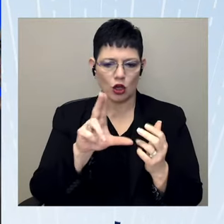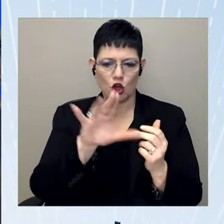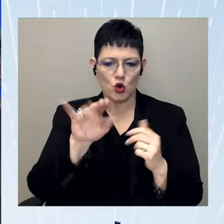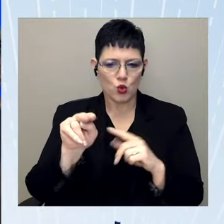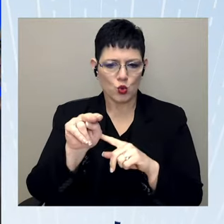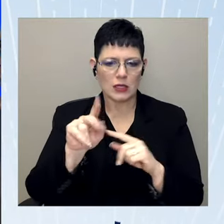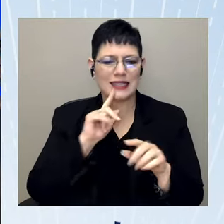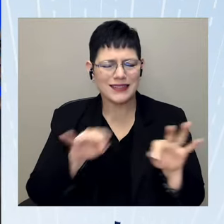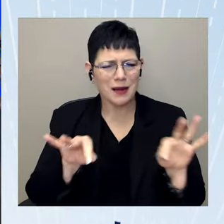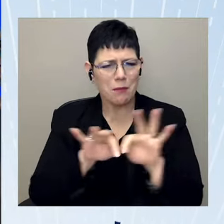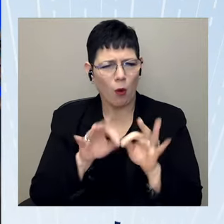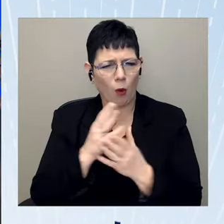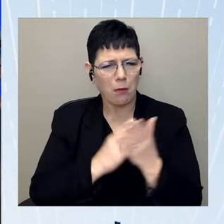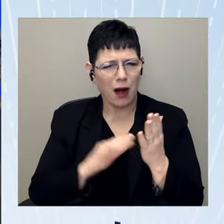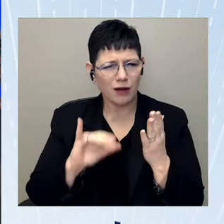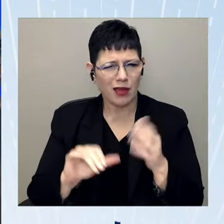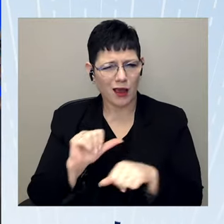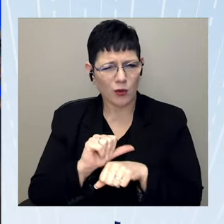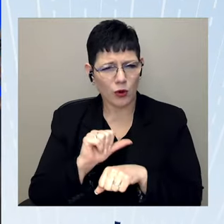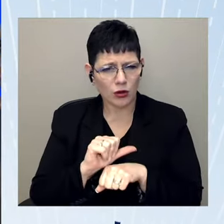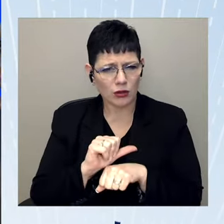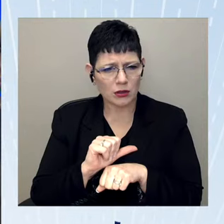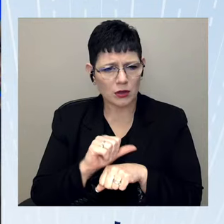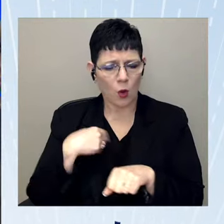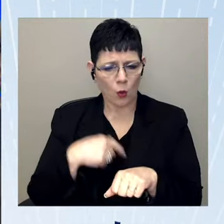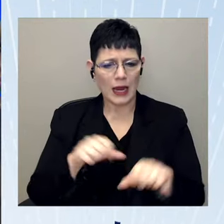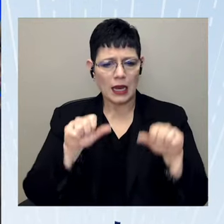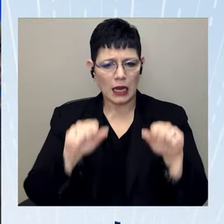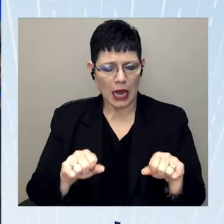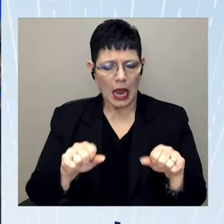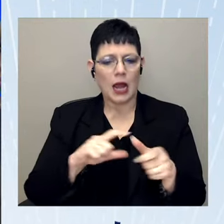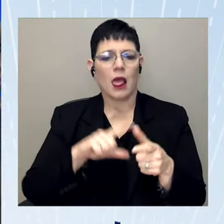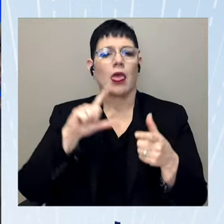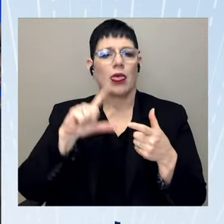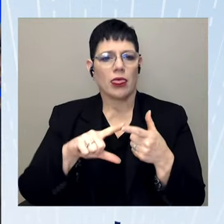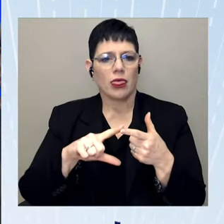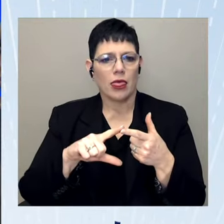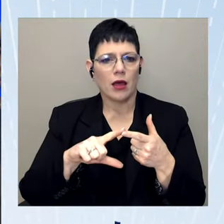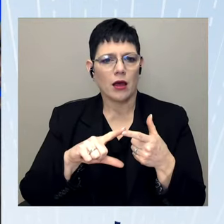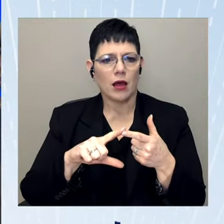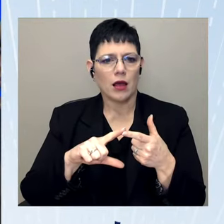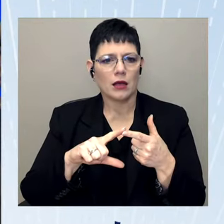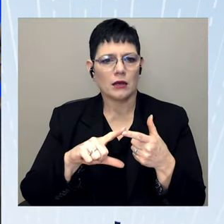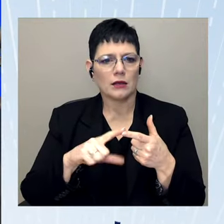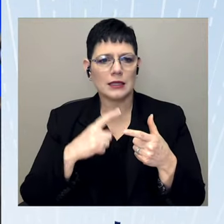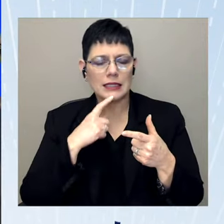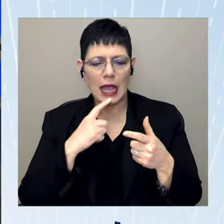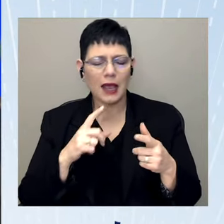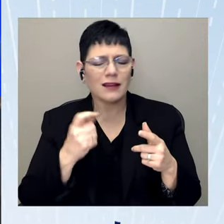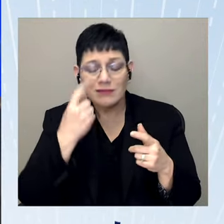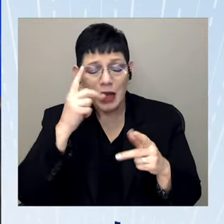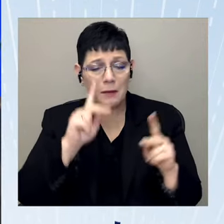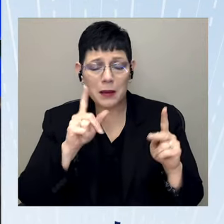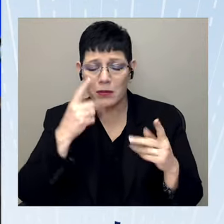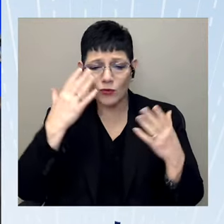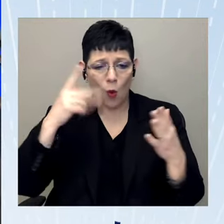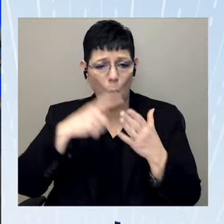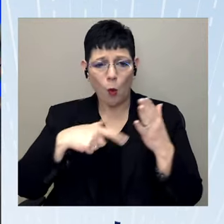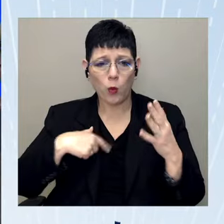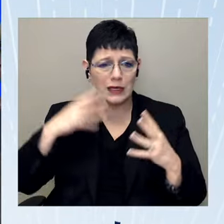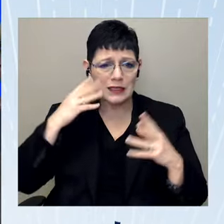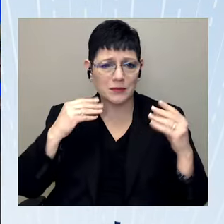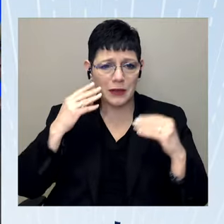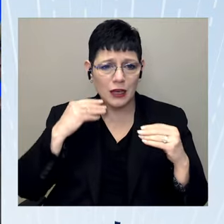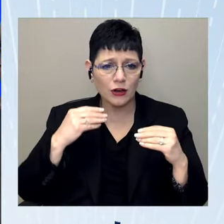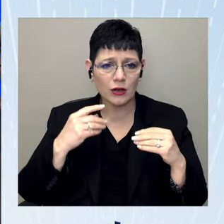important, because then we are able to then say, and people don't know what we go through. And unless we have a seat at